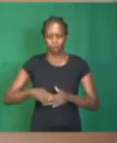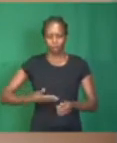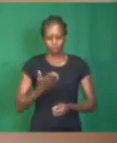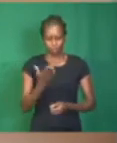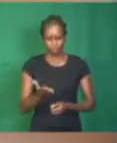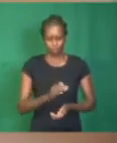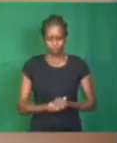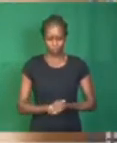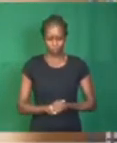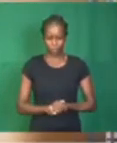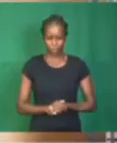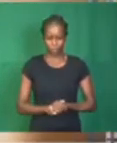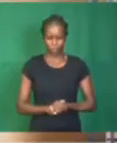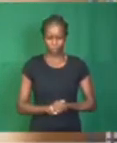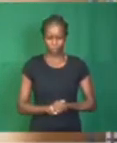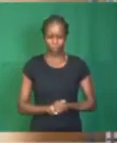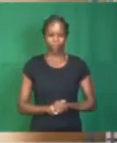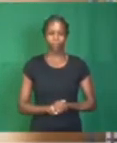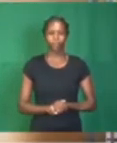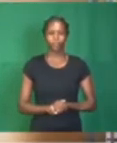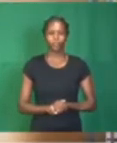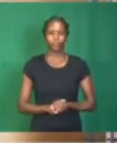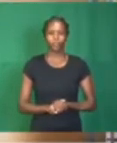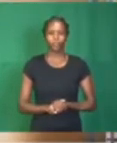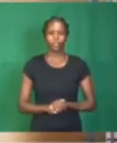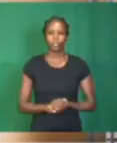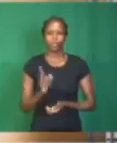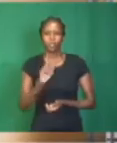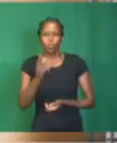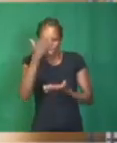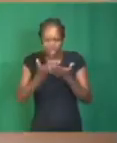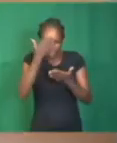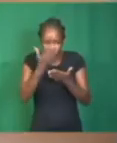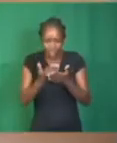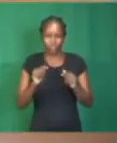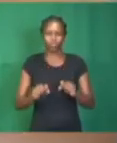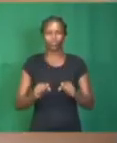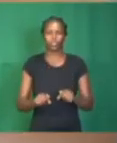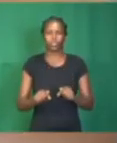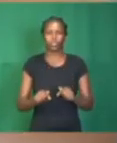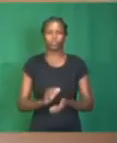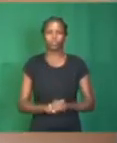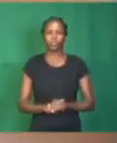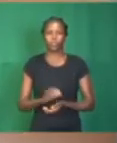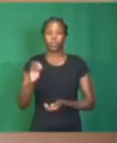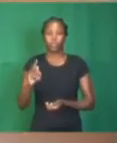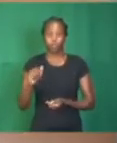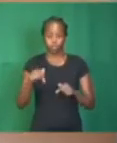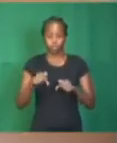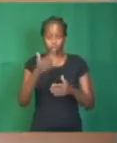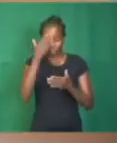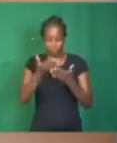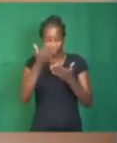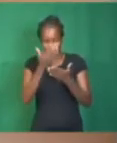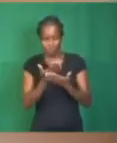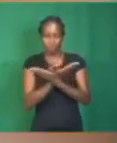right. So, what are we going to be learning today? Today we are looking at body systems. As